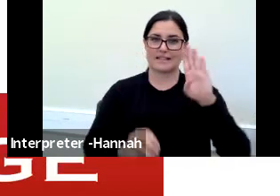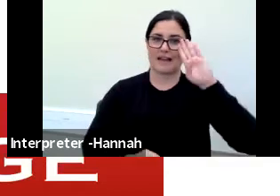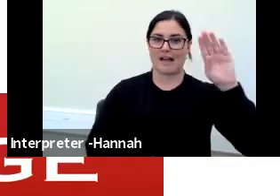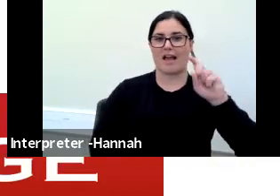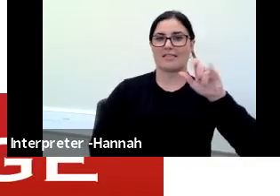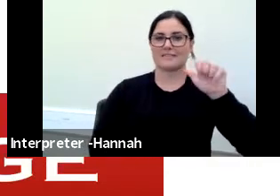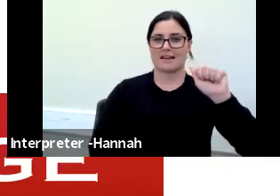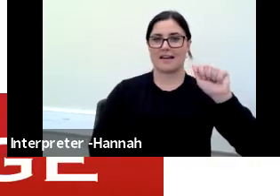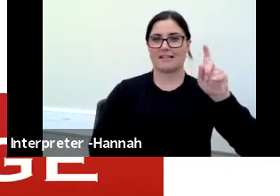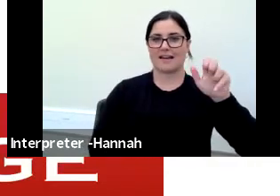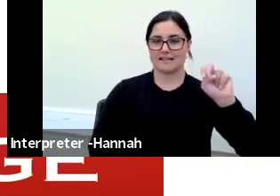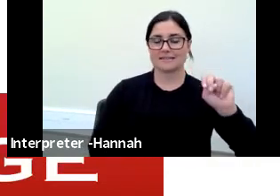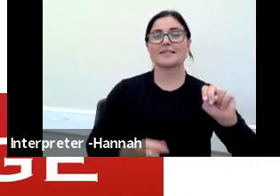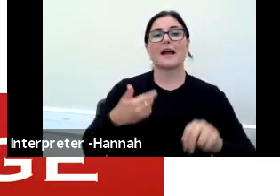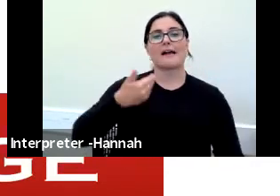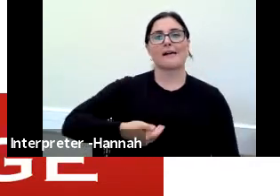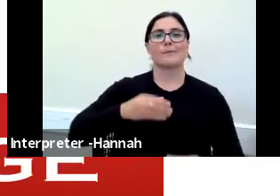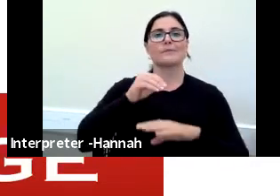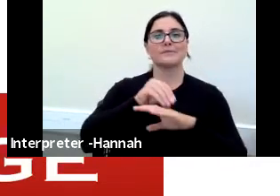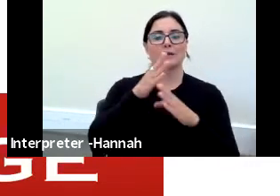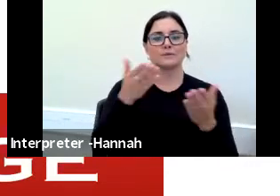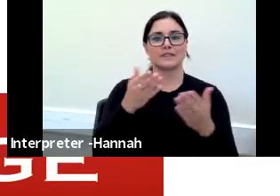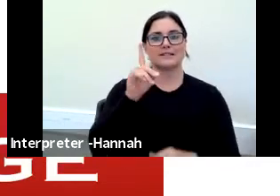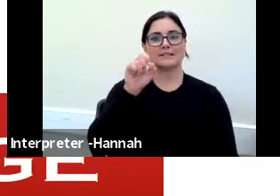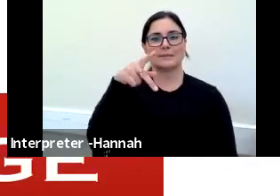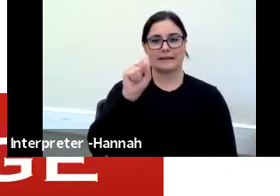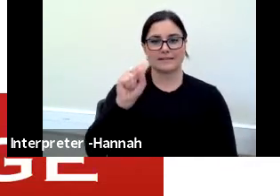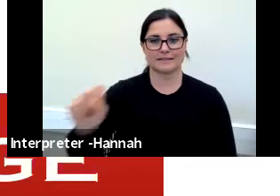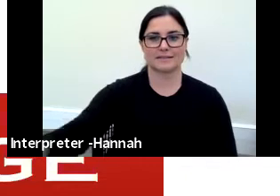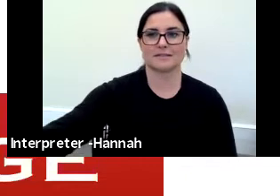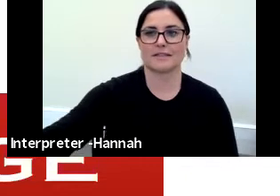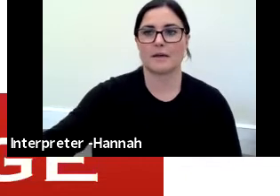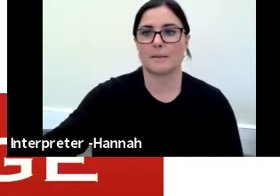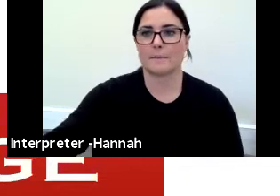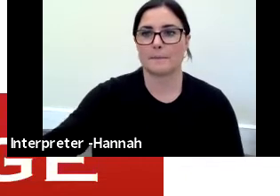Alyssa Larios, and I'm one of the counselors with DSPS.